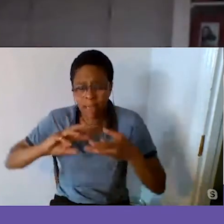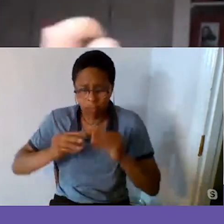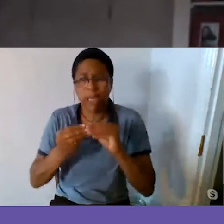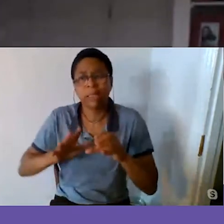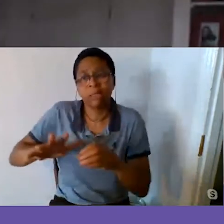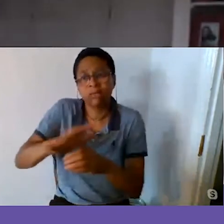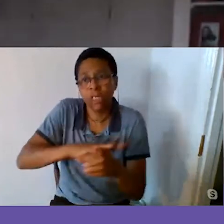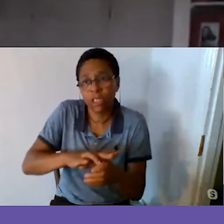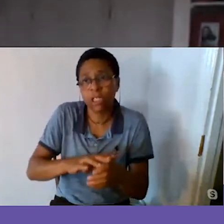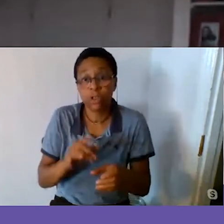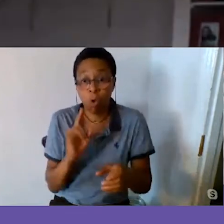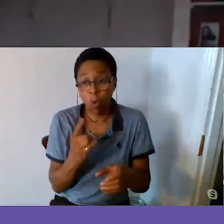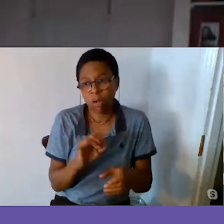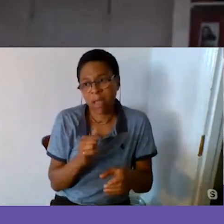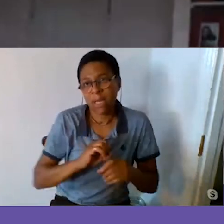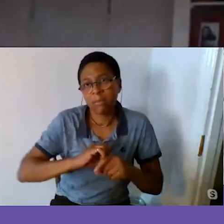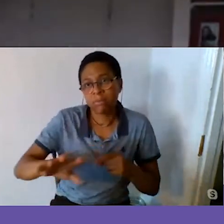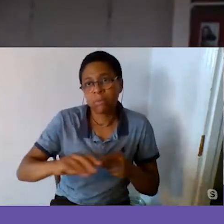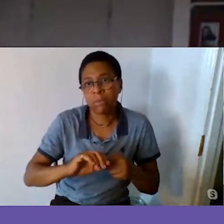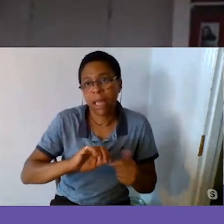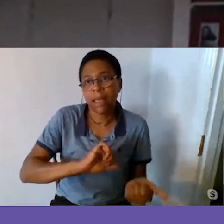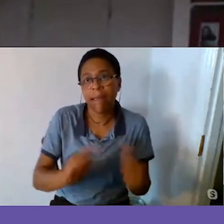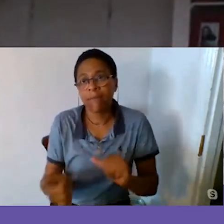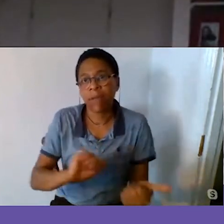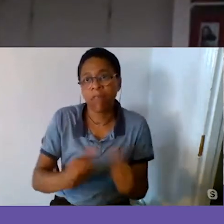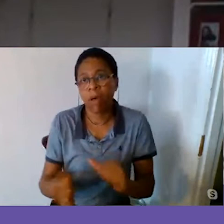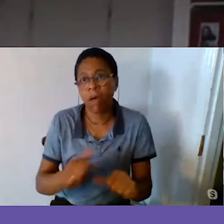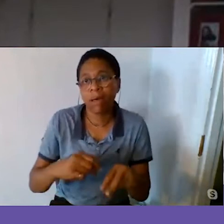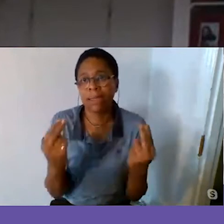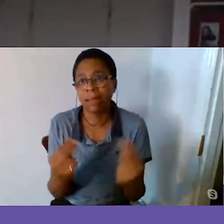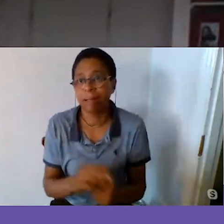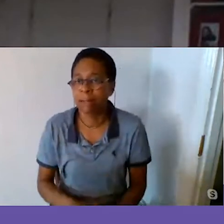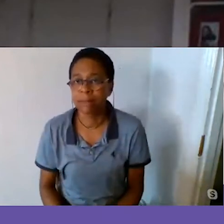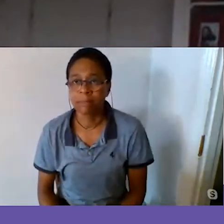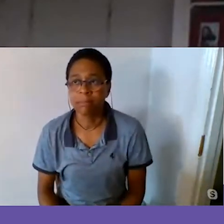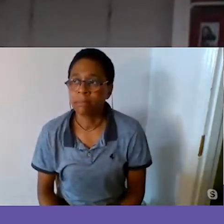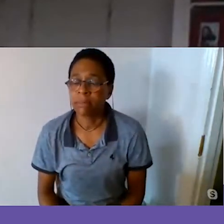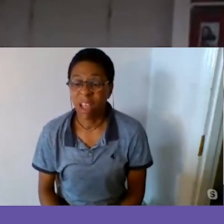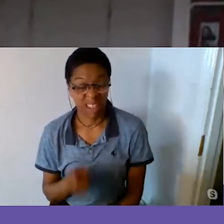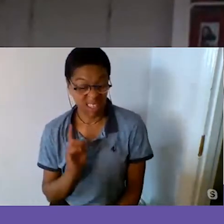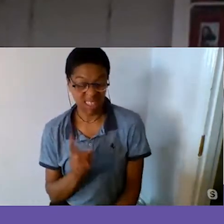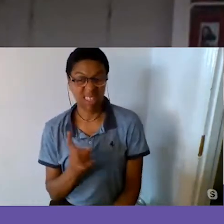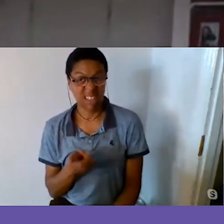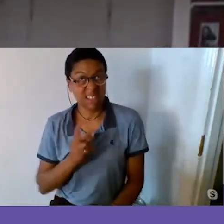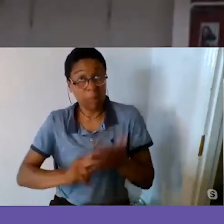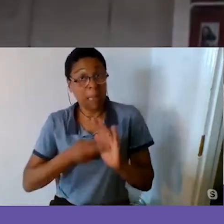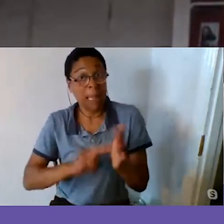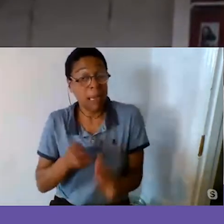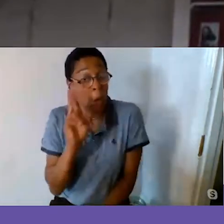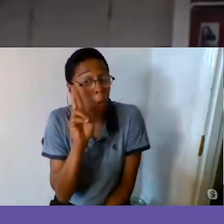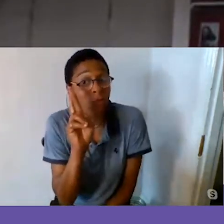added and one goes like every 2 days. And yeah, that's the plan.